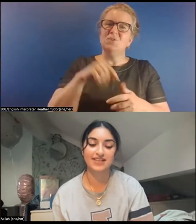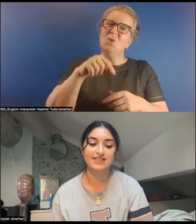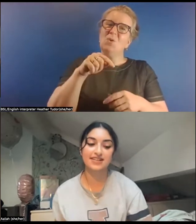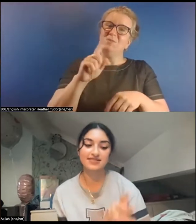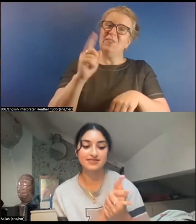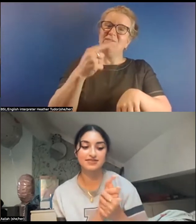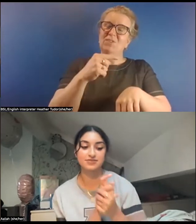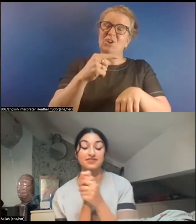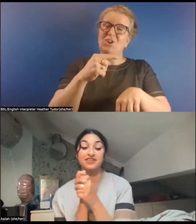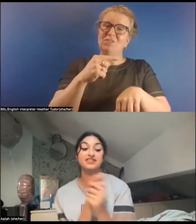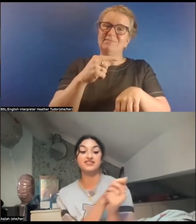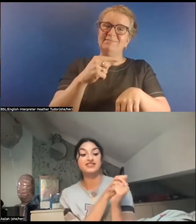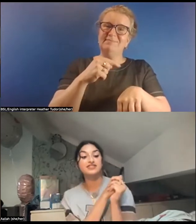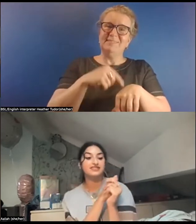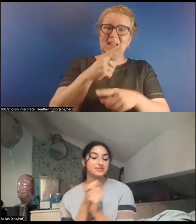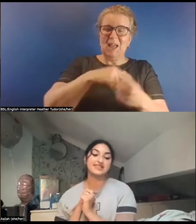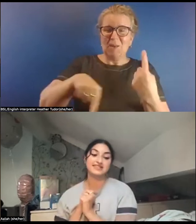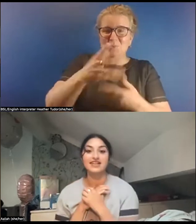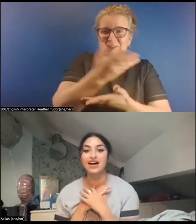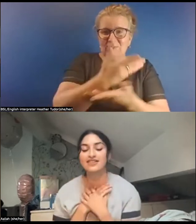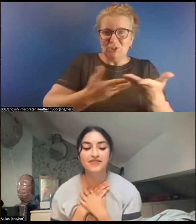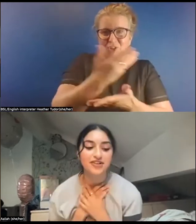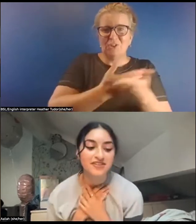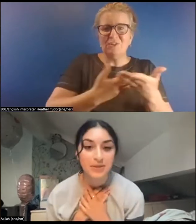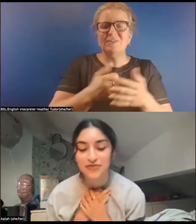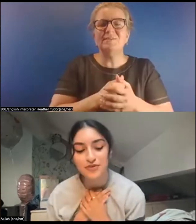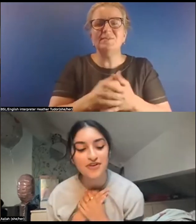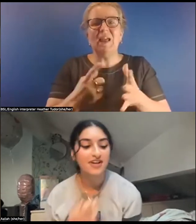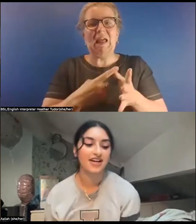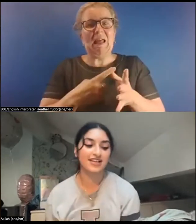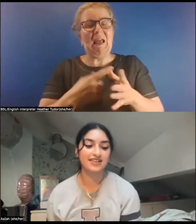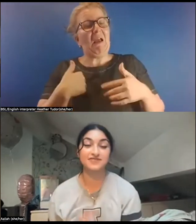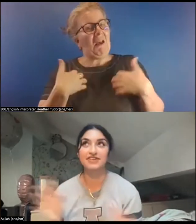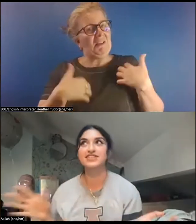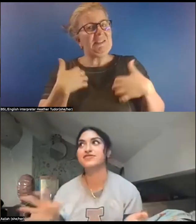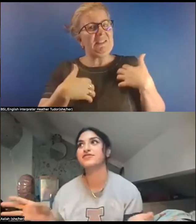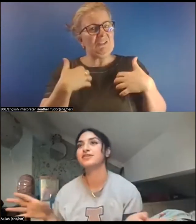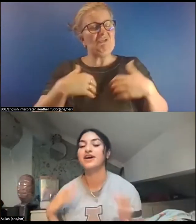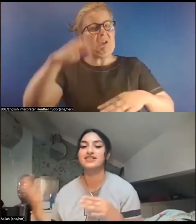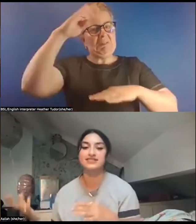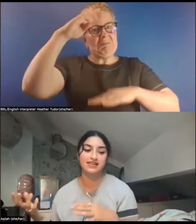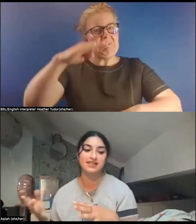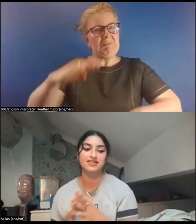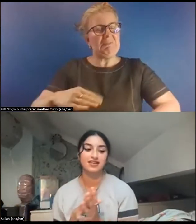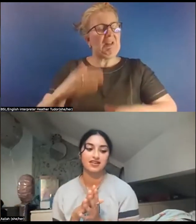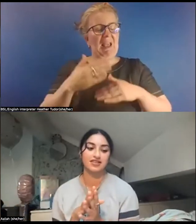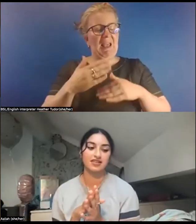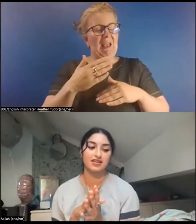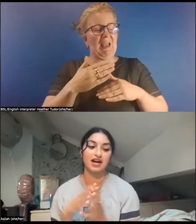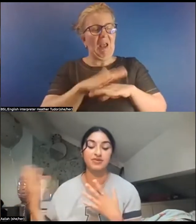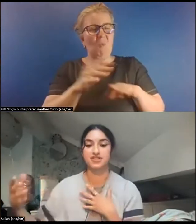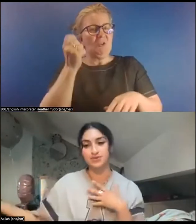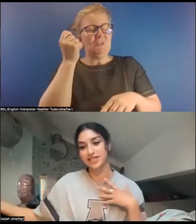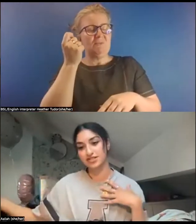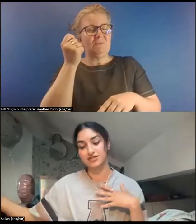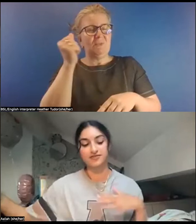Yeah, I think that's something very interesting to me, because I'd never heard of that before, and it's very different in Pakistan, like